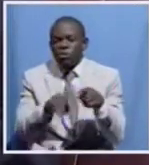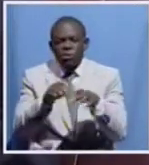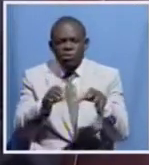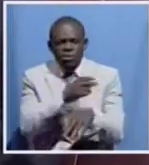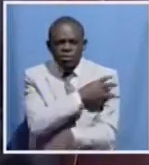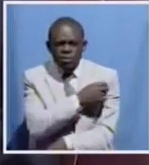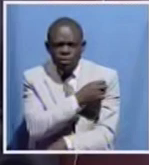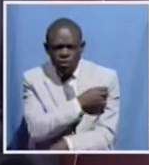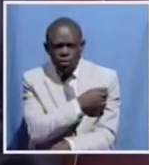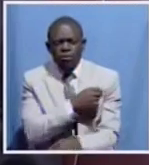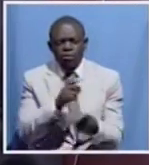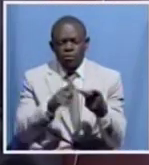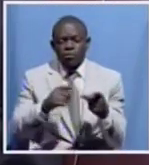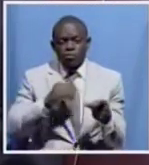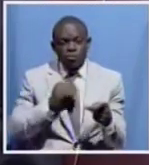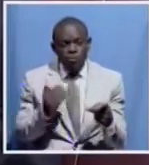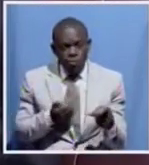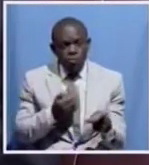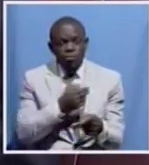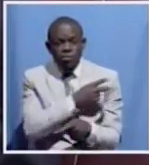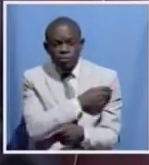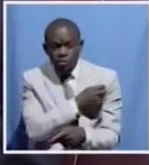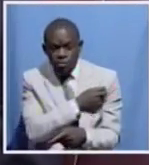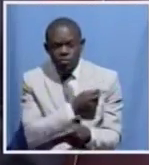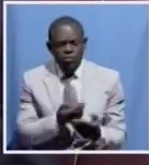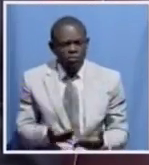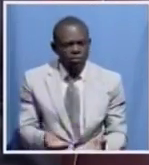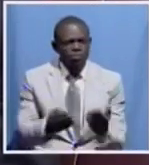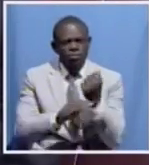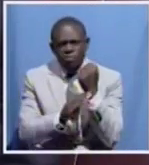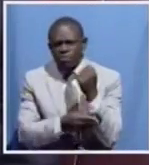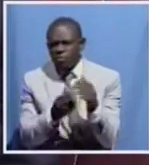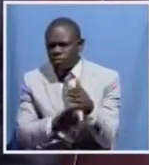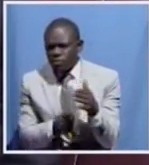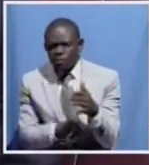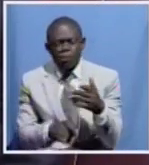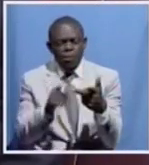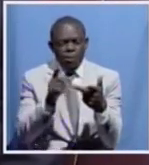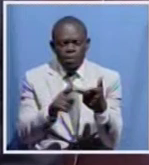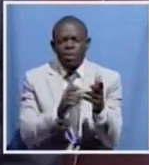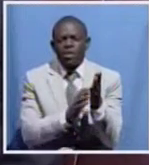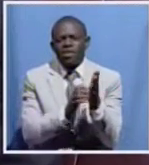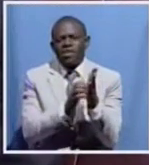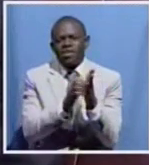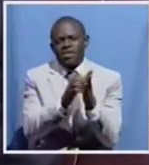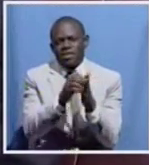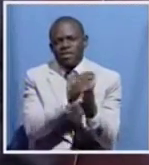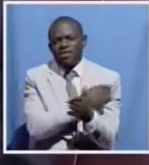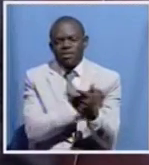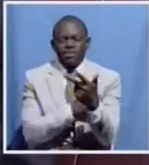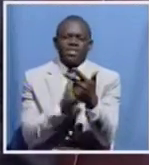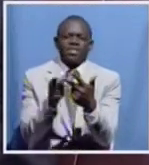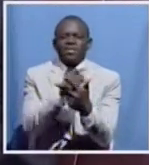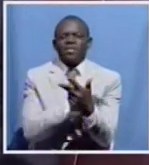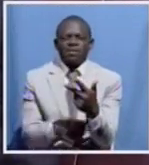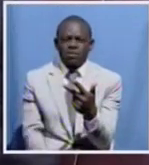at the women's health, which is maternal, and to look at the cancer center. We had high-level meetings